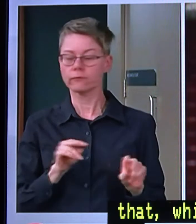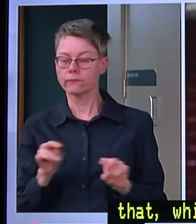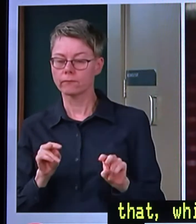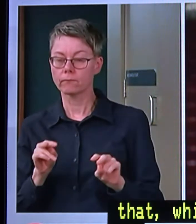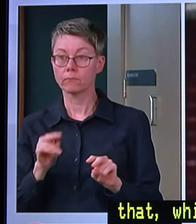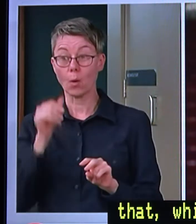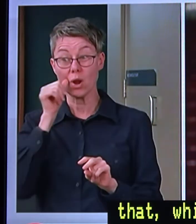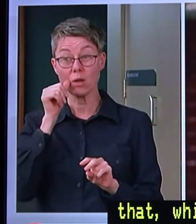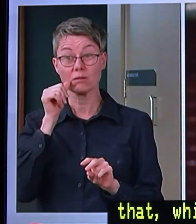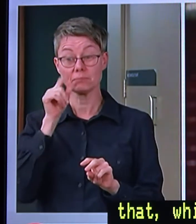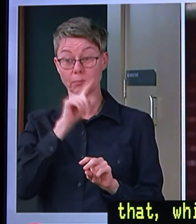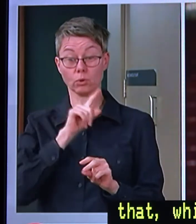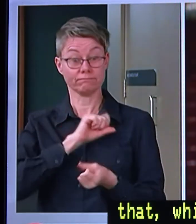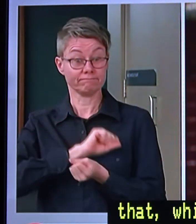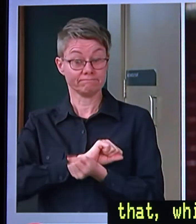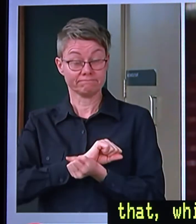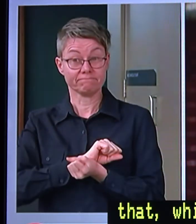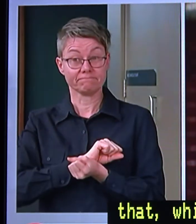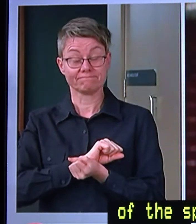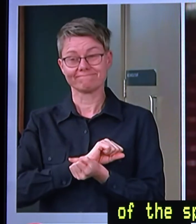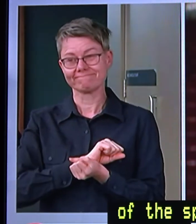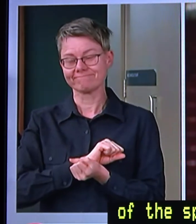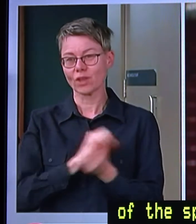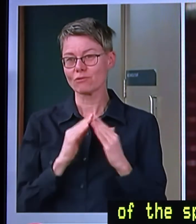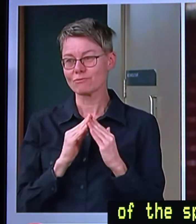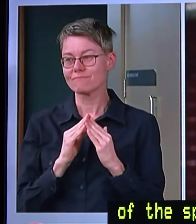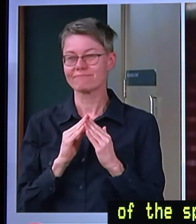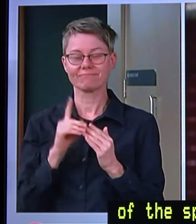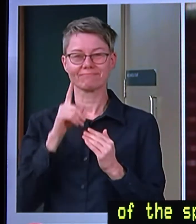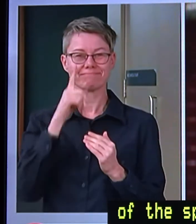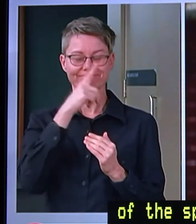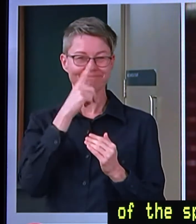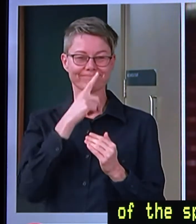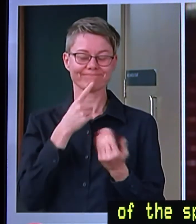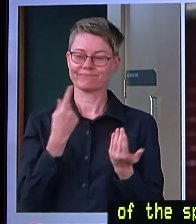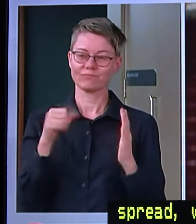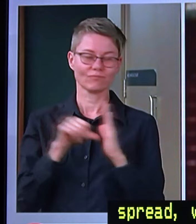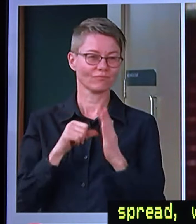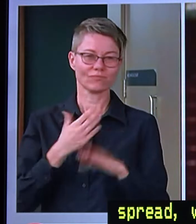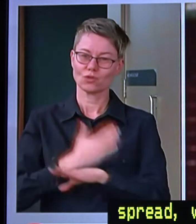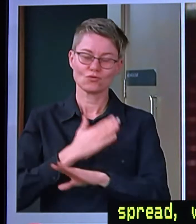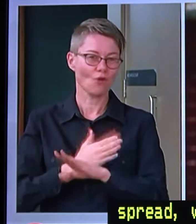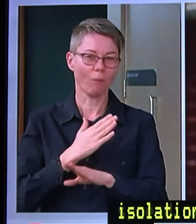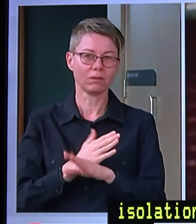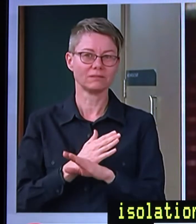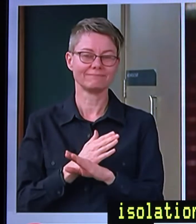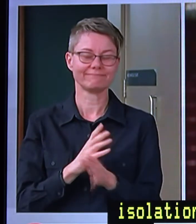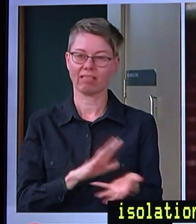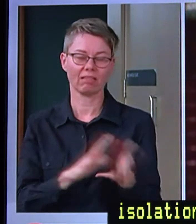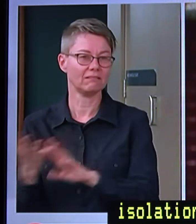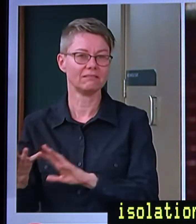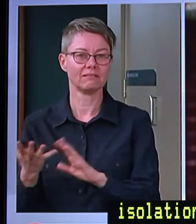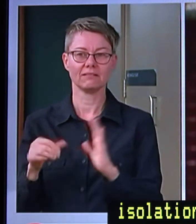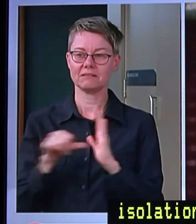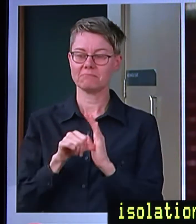we know that the period of isolation and the restrictions have had a devastating impact on jobs and the economy, and please know the priority of